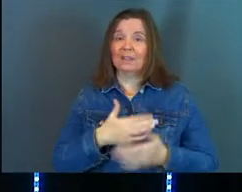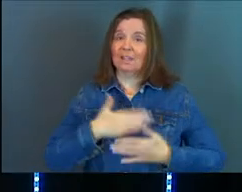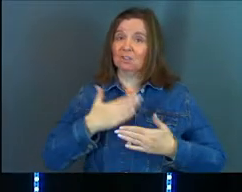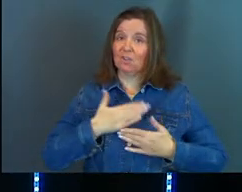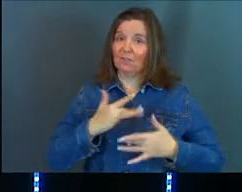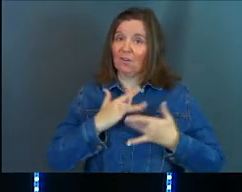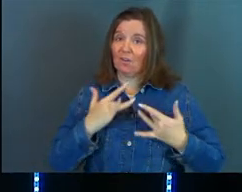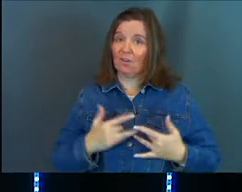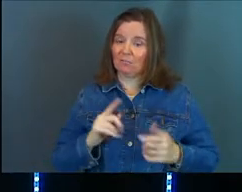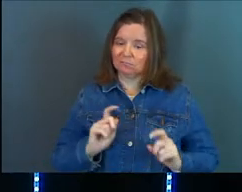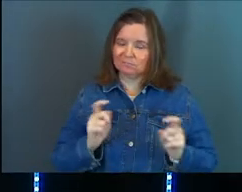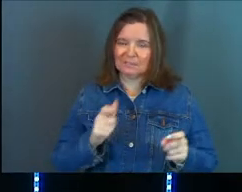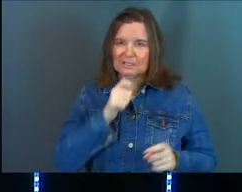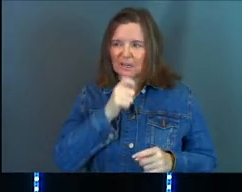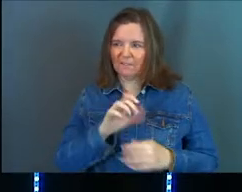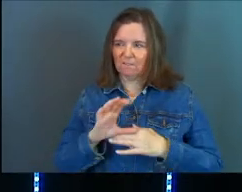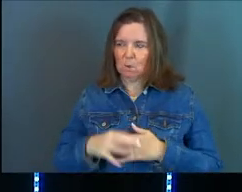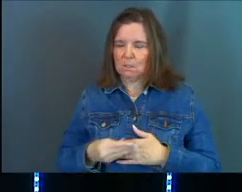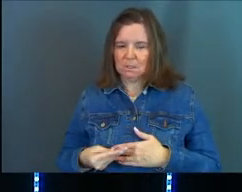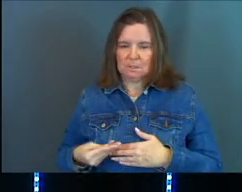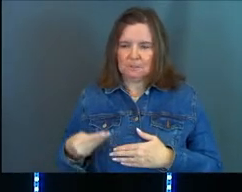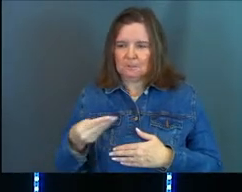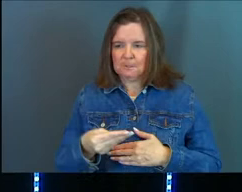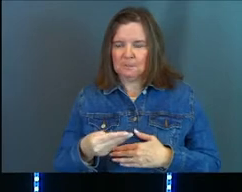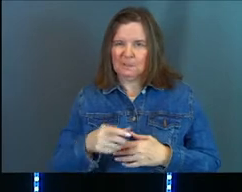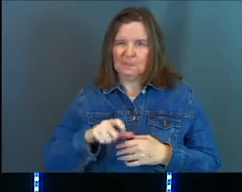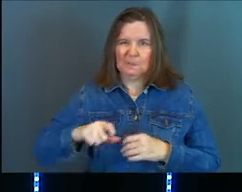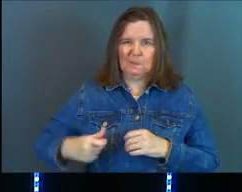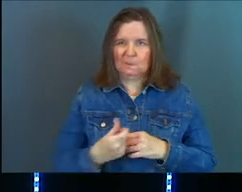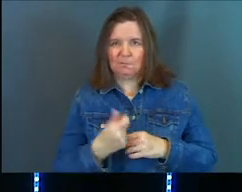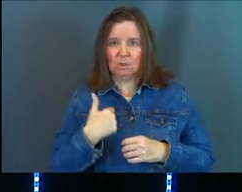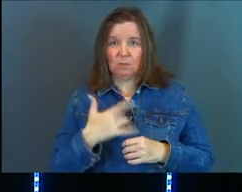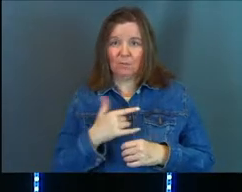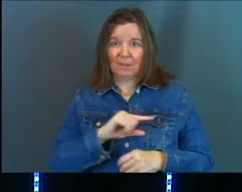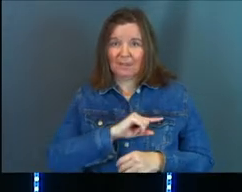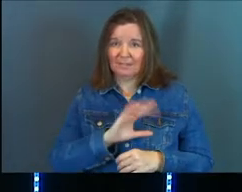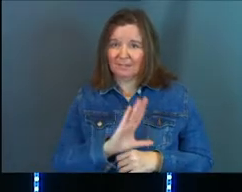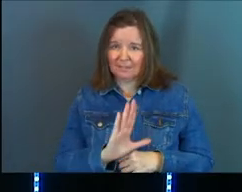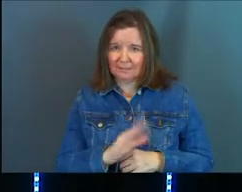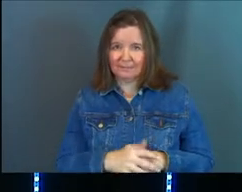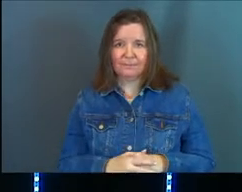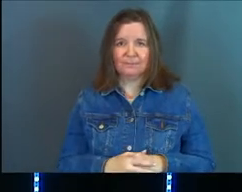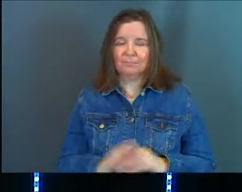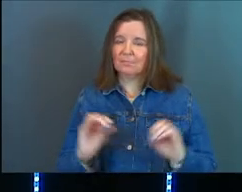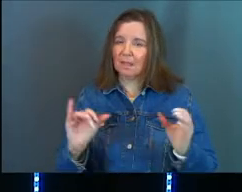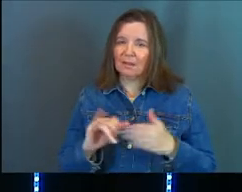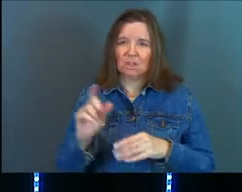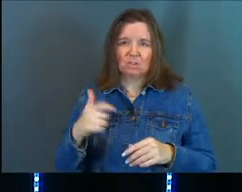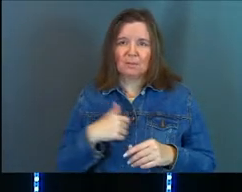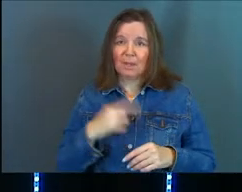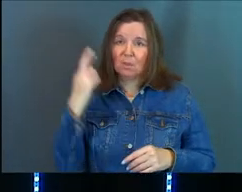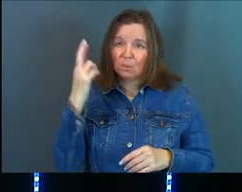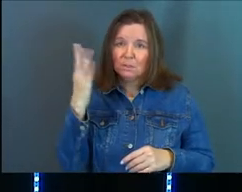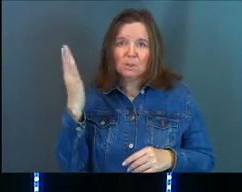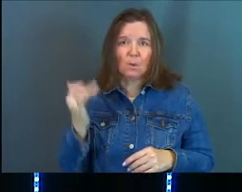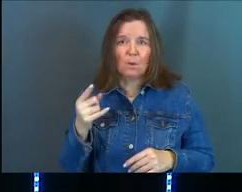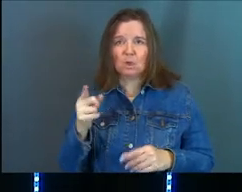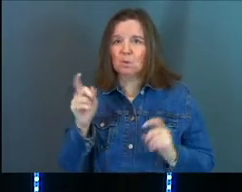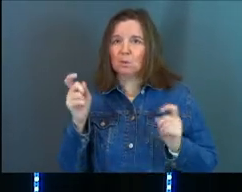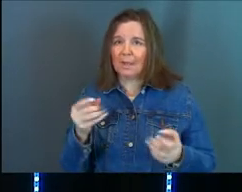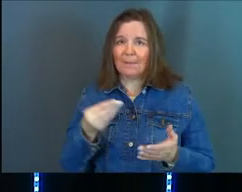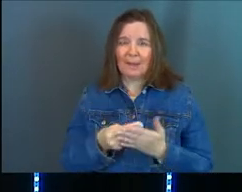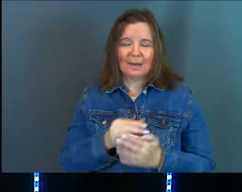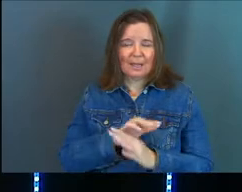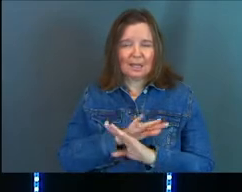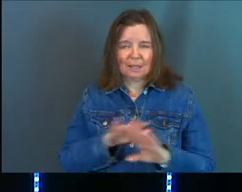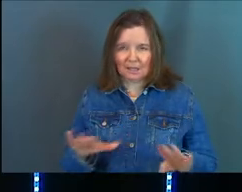cheerful heart. Shouldn't be because some pastor twisted your arm, made you feel guilty. None of that should be the reason why you gave